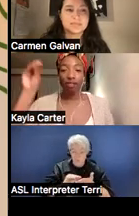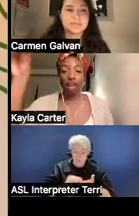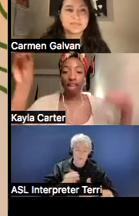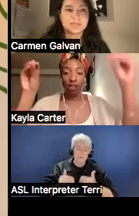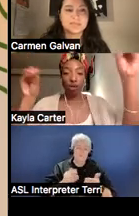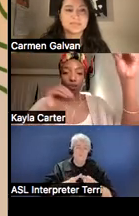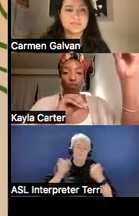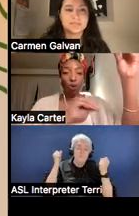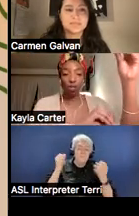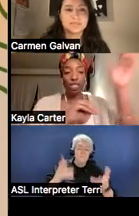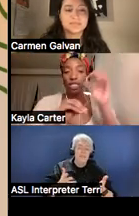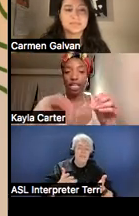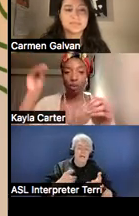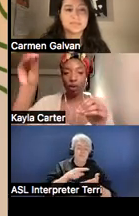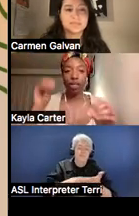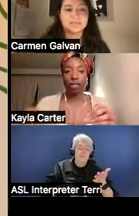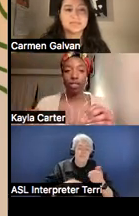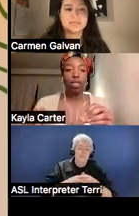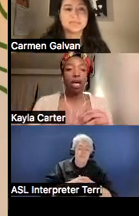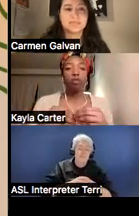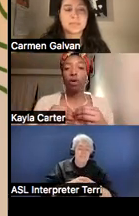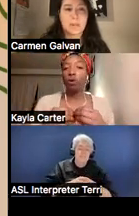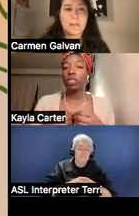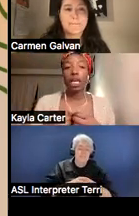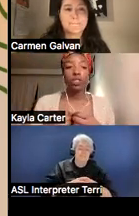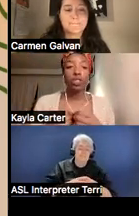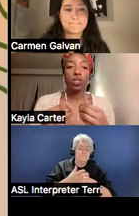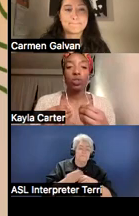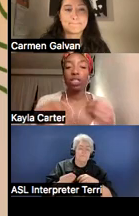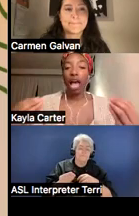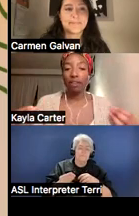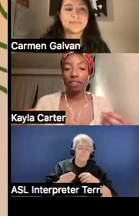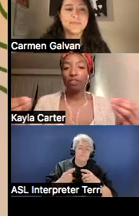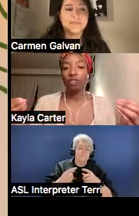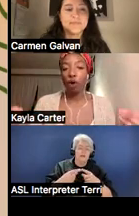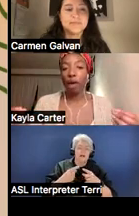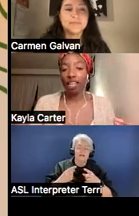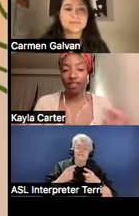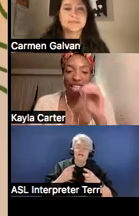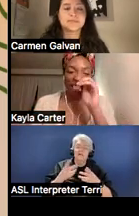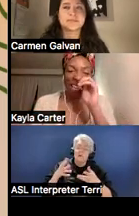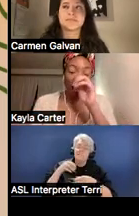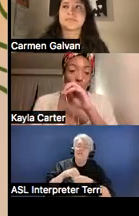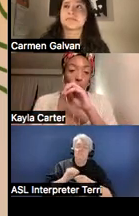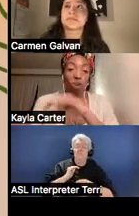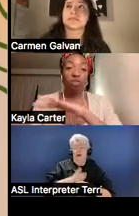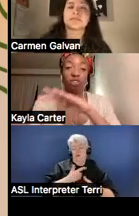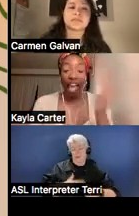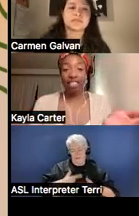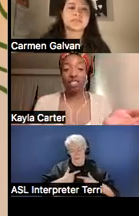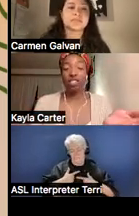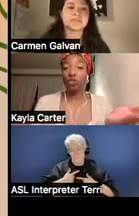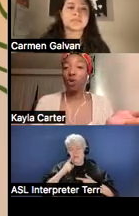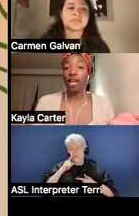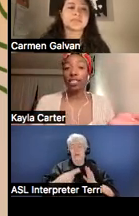of the financial portions and neighborhoods of what goes into the lives of so many of us